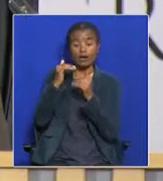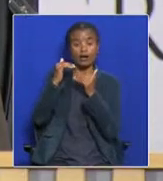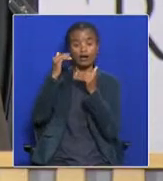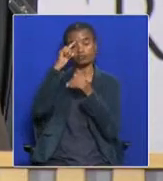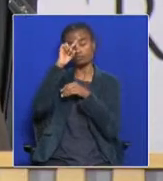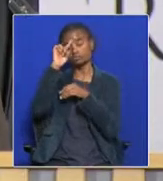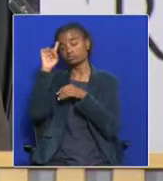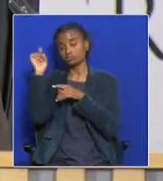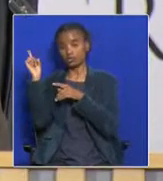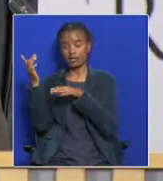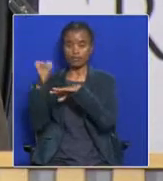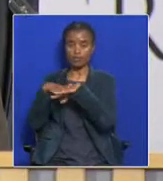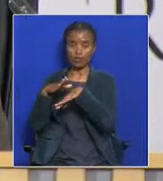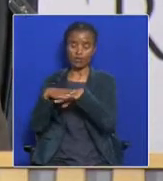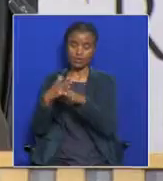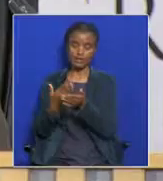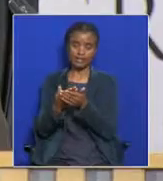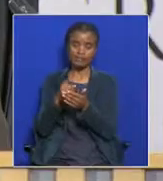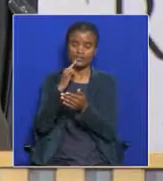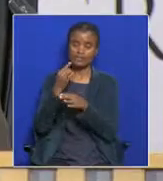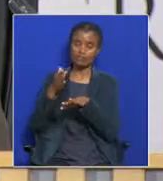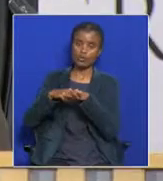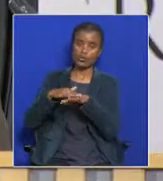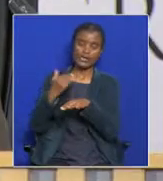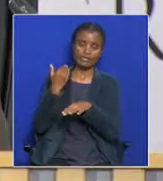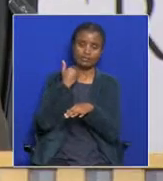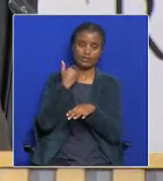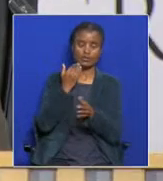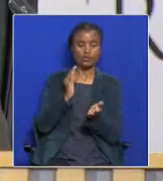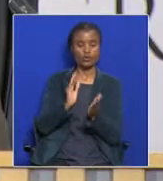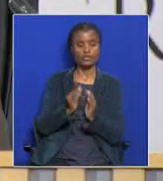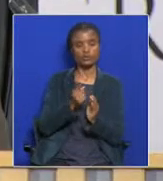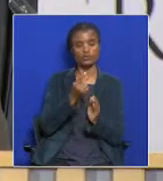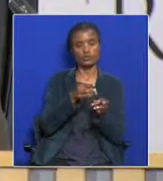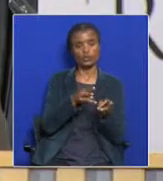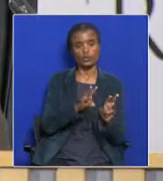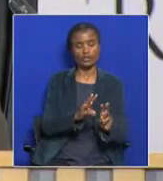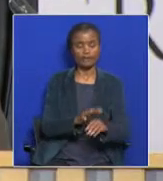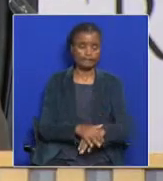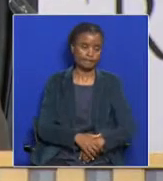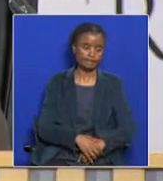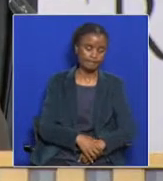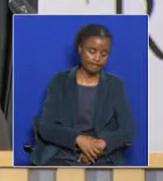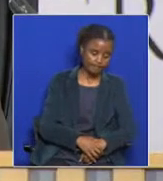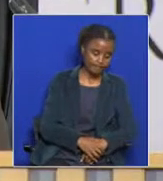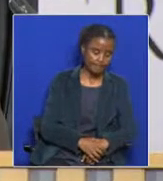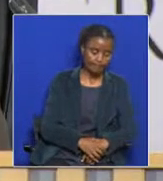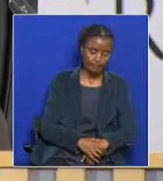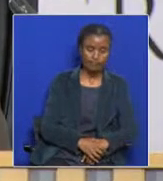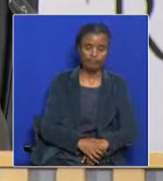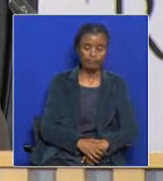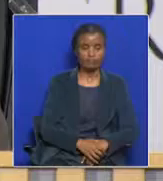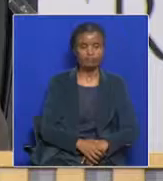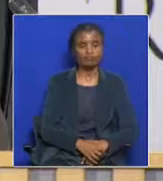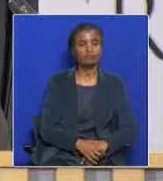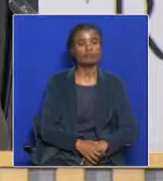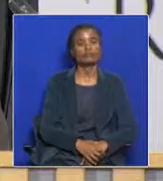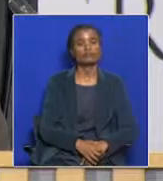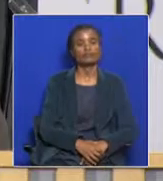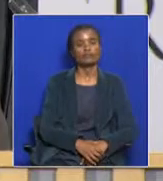expensive commodity than one-way cocaine. Okay. Thank you. I'll resist the temptation of saying I feel empowered.